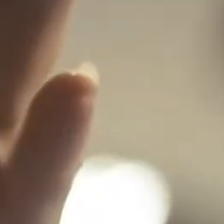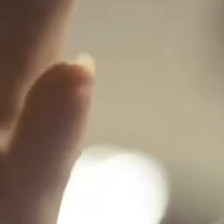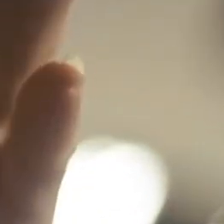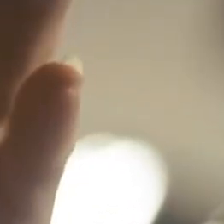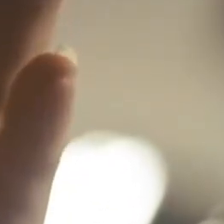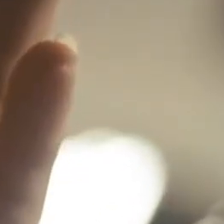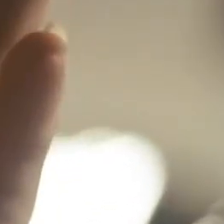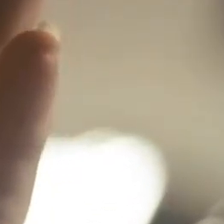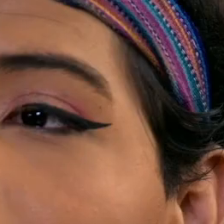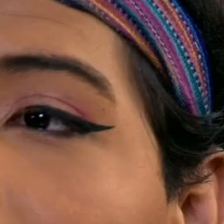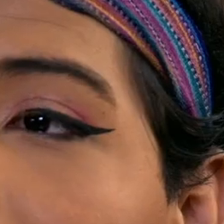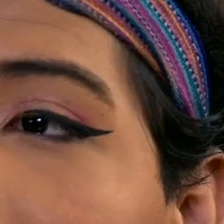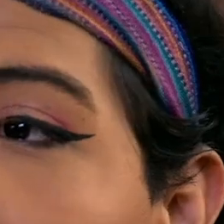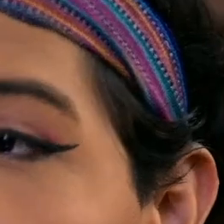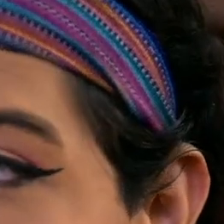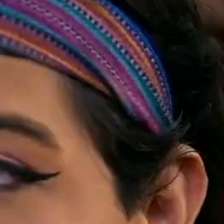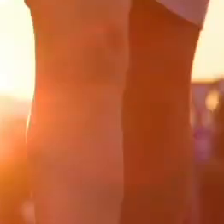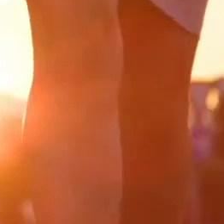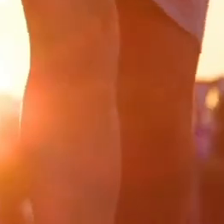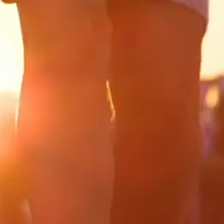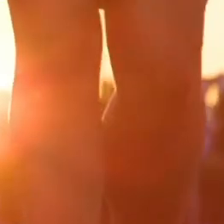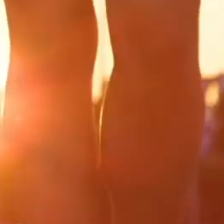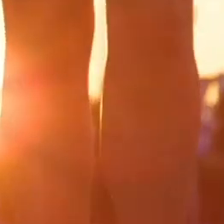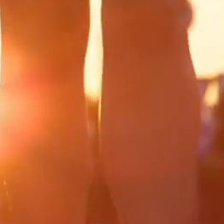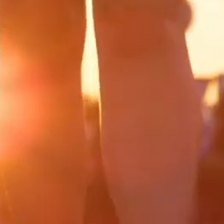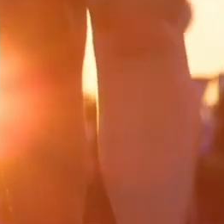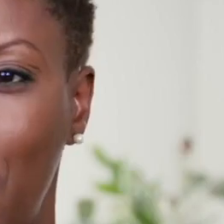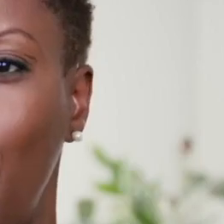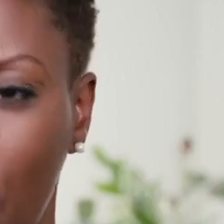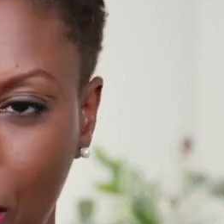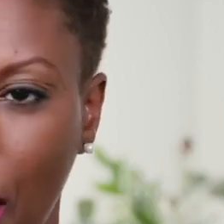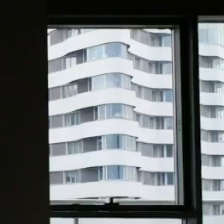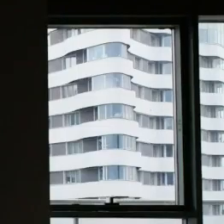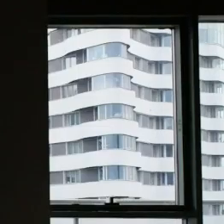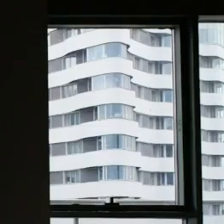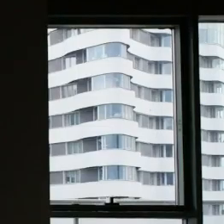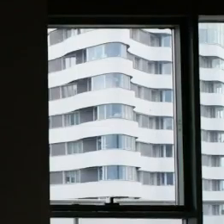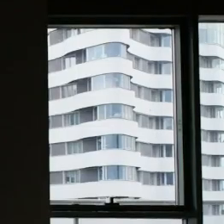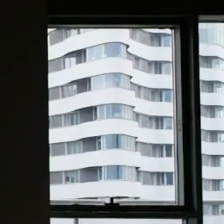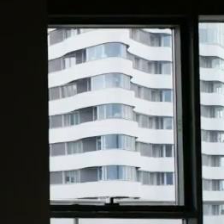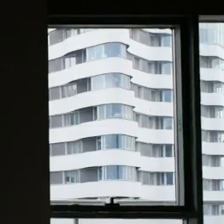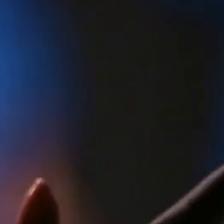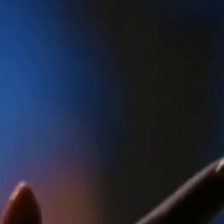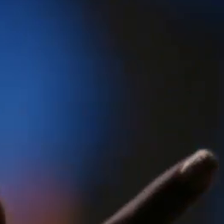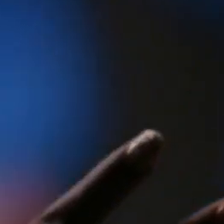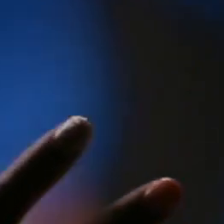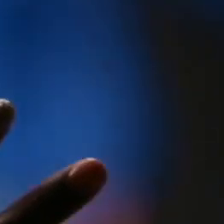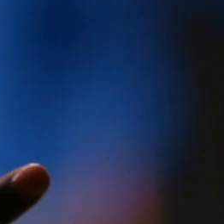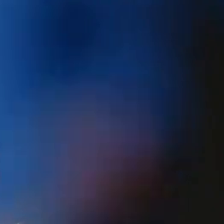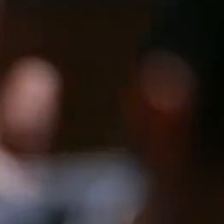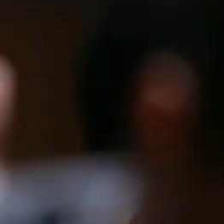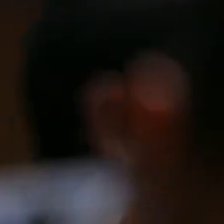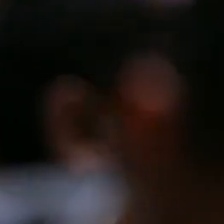It was like the secret everybody knew, but nobody was talking about yet. Social capital is a currency. If you're at the top of the hierarchy, you have way